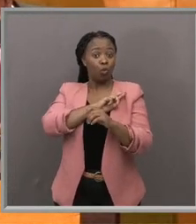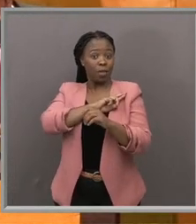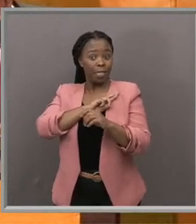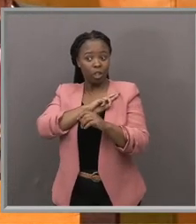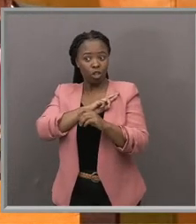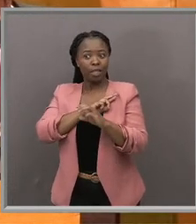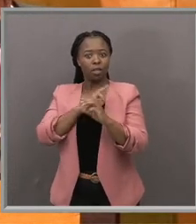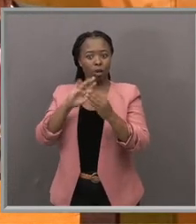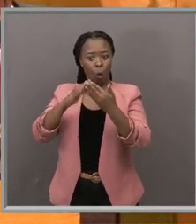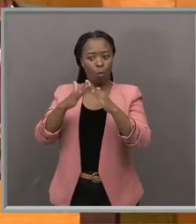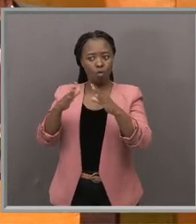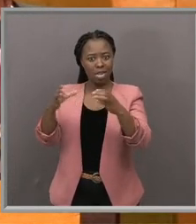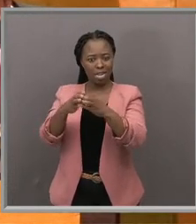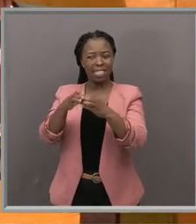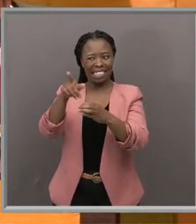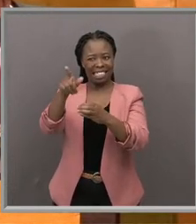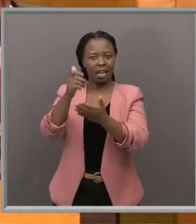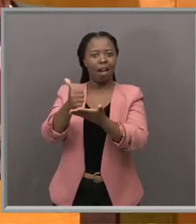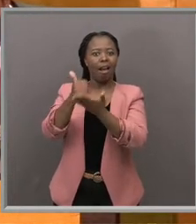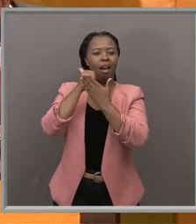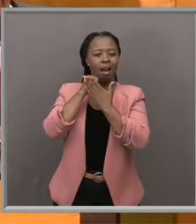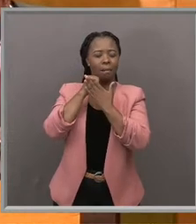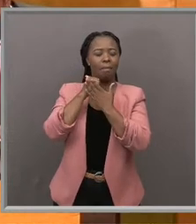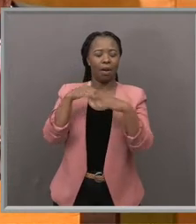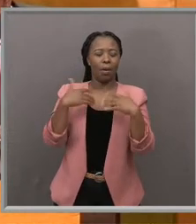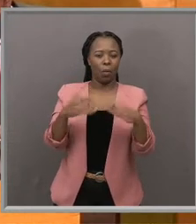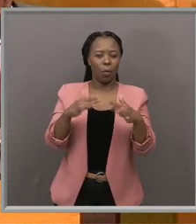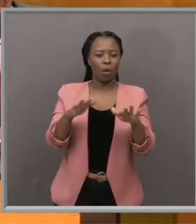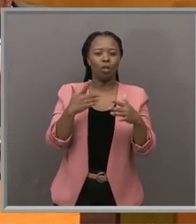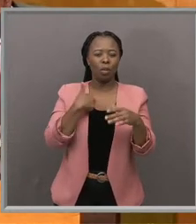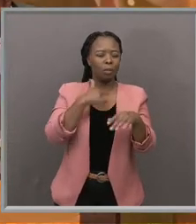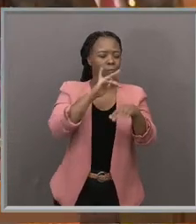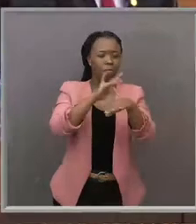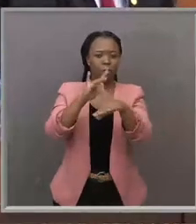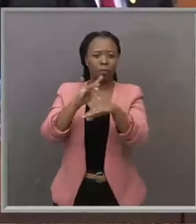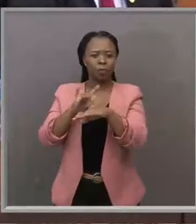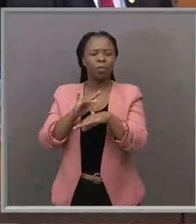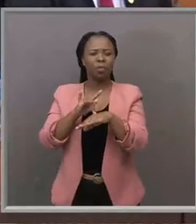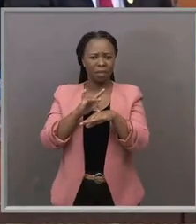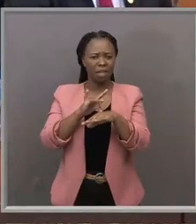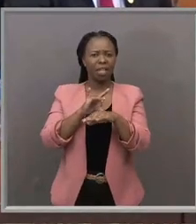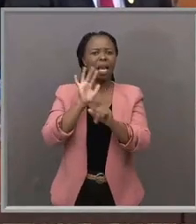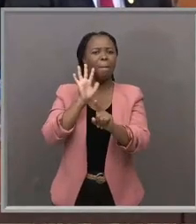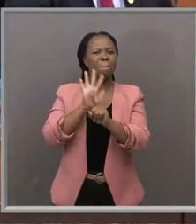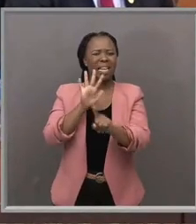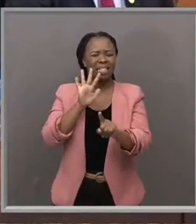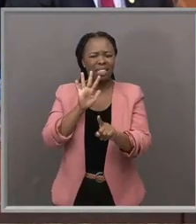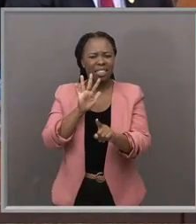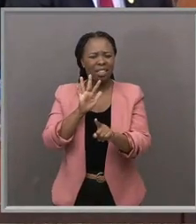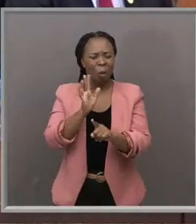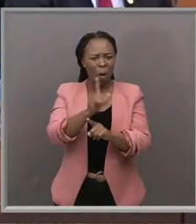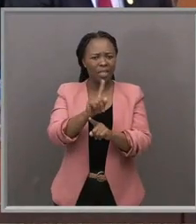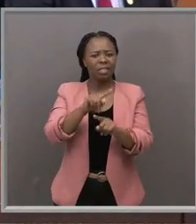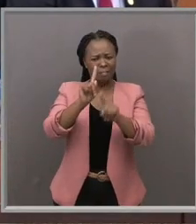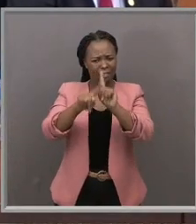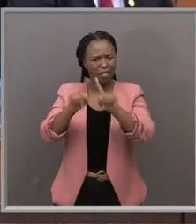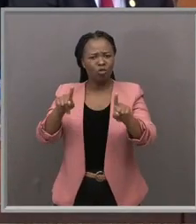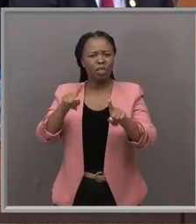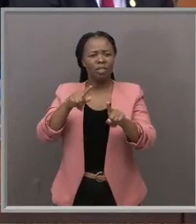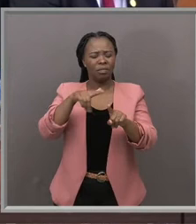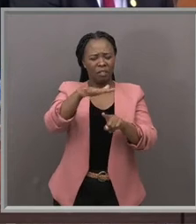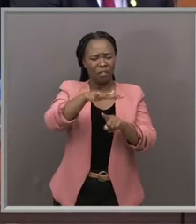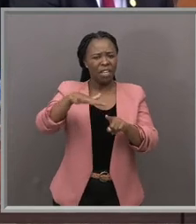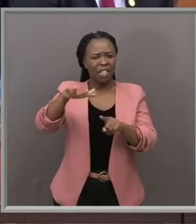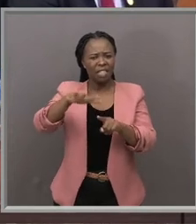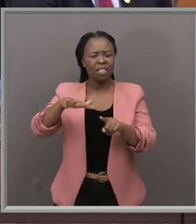of hope. So we tackled many, many difficulties, including the impact of various phases